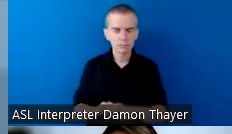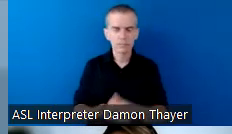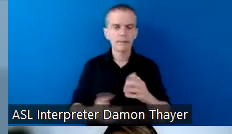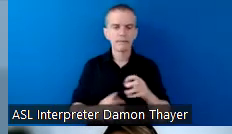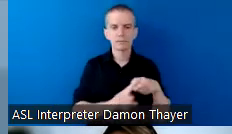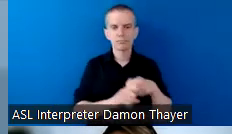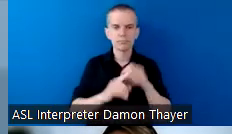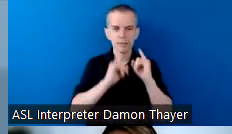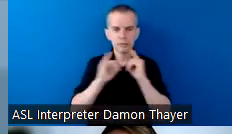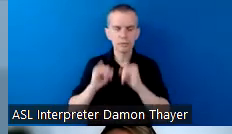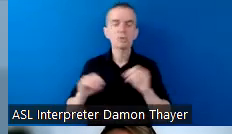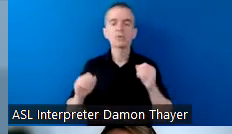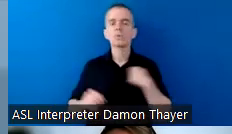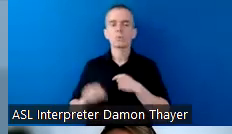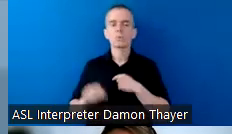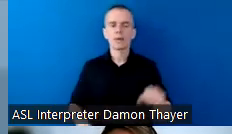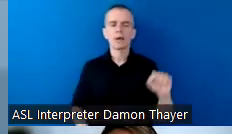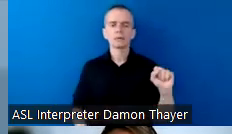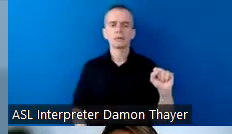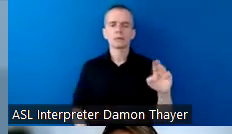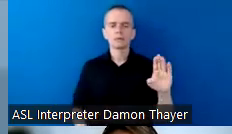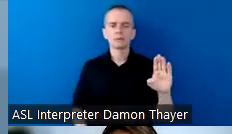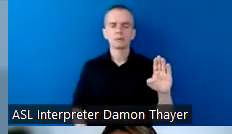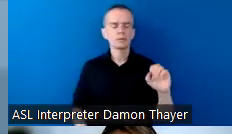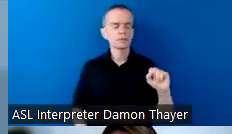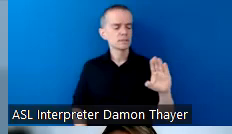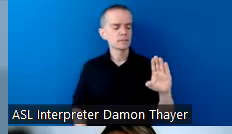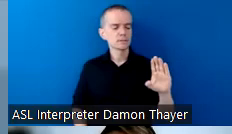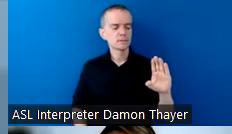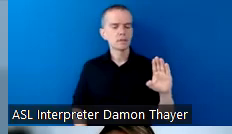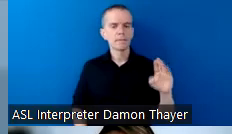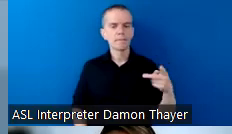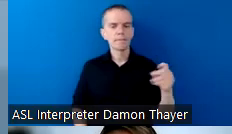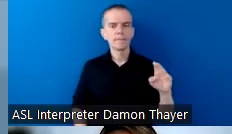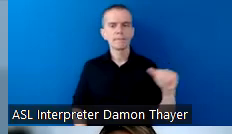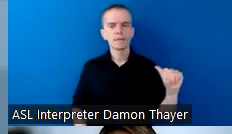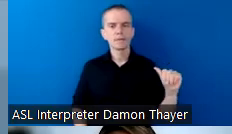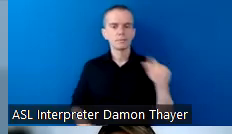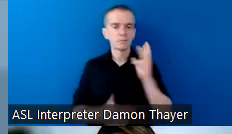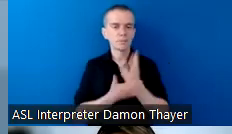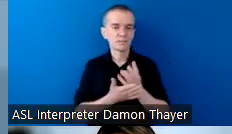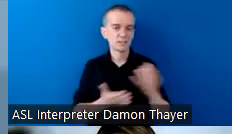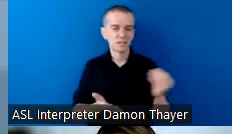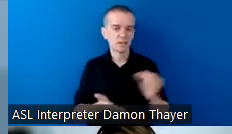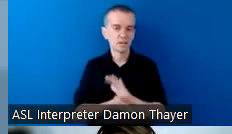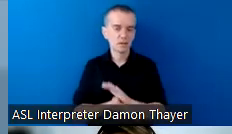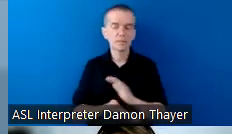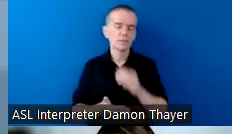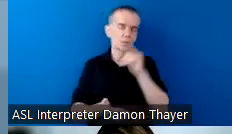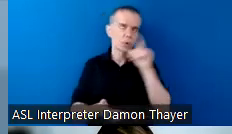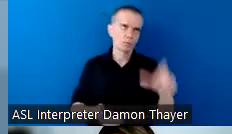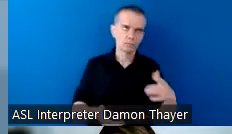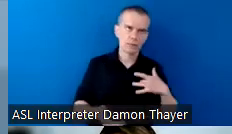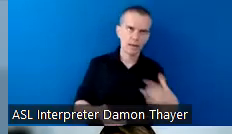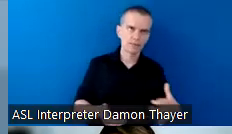We do have the ability to subpoena witnesses and documents. We don't usually have to do that, but we can. And